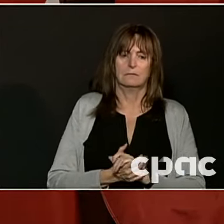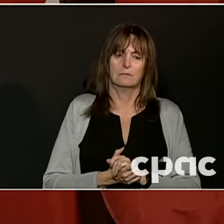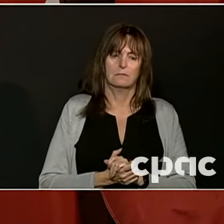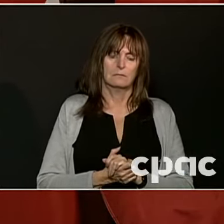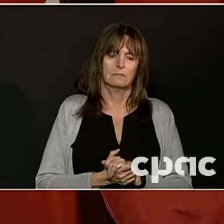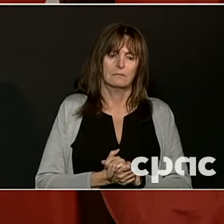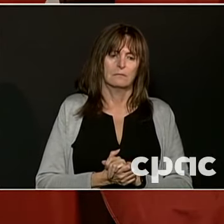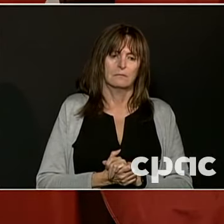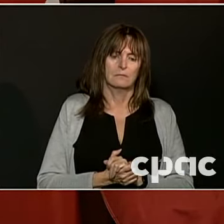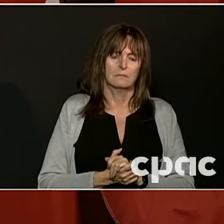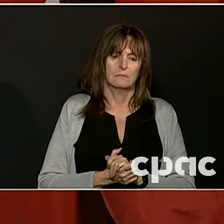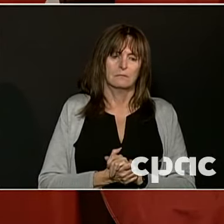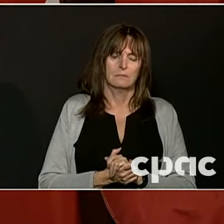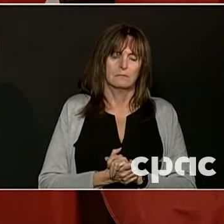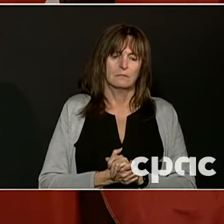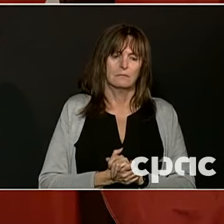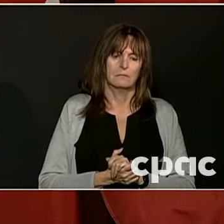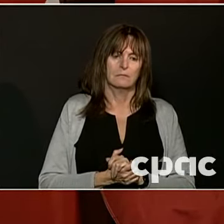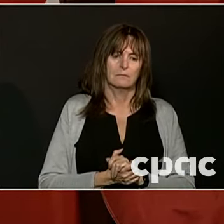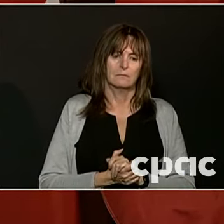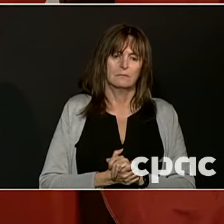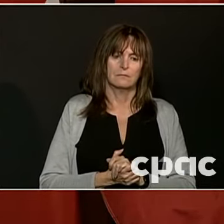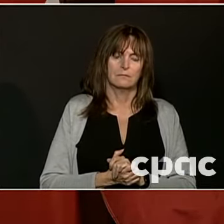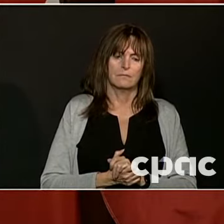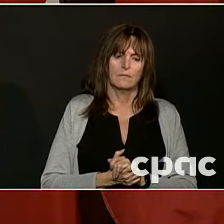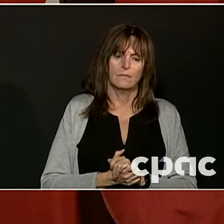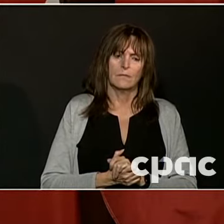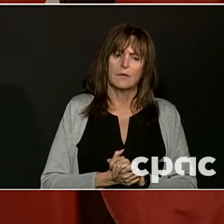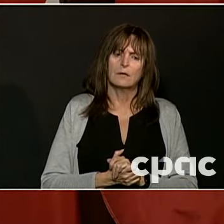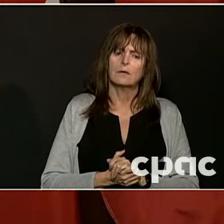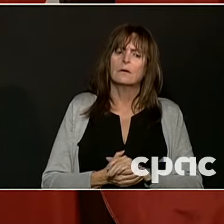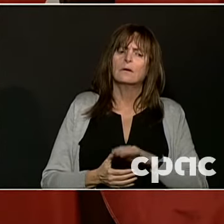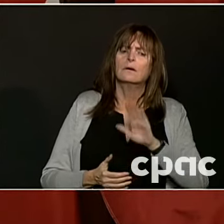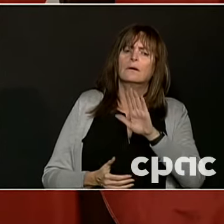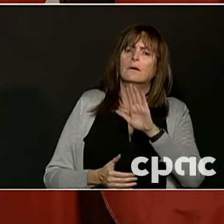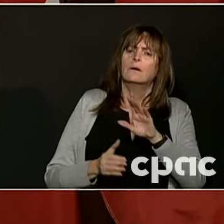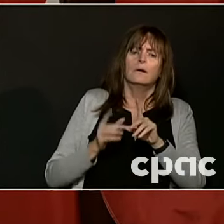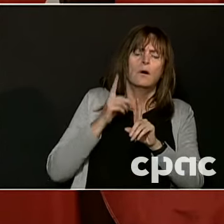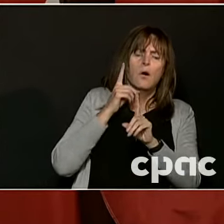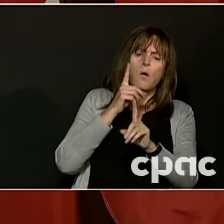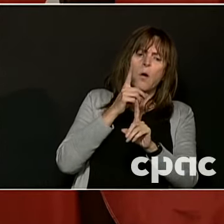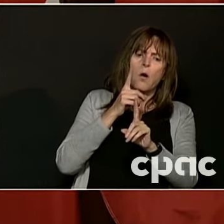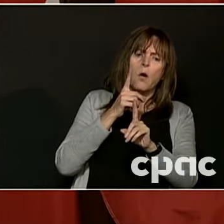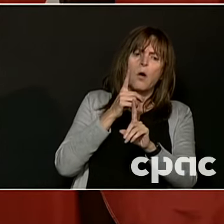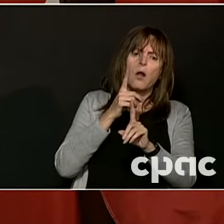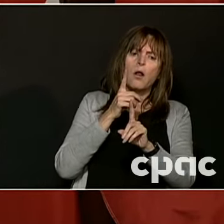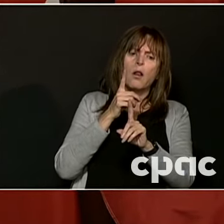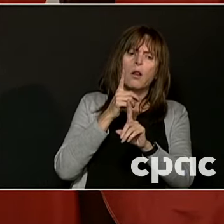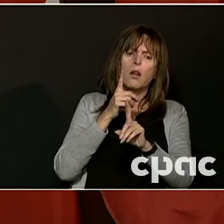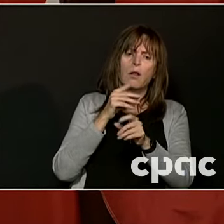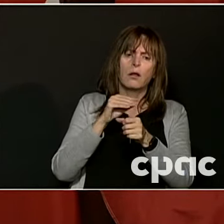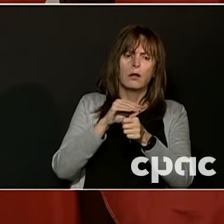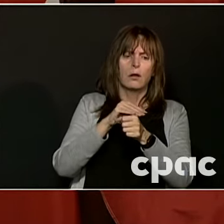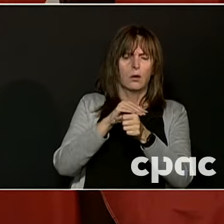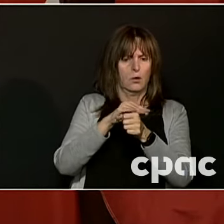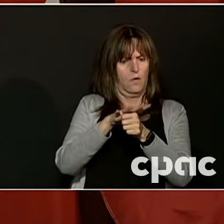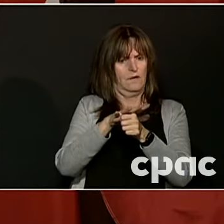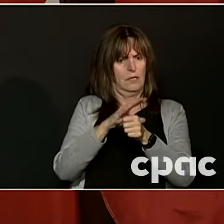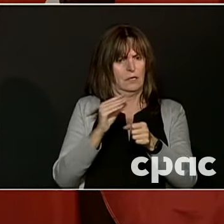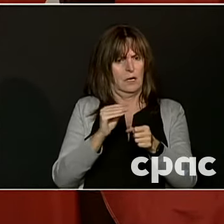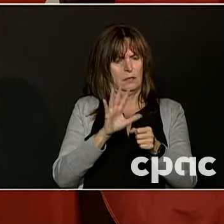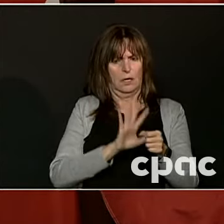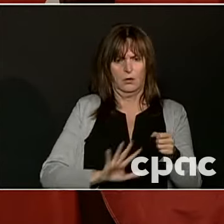of sort of what's the goal or the end game with COVID here in Ontario. Is it to get to 0